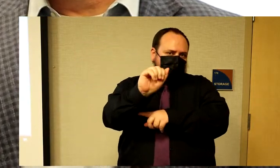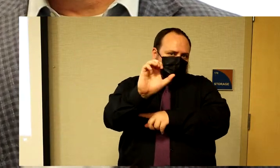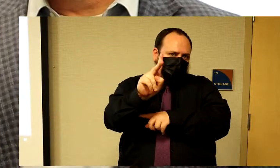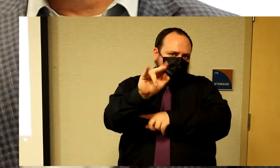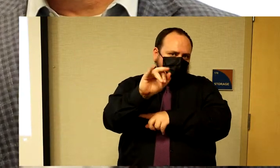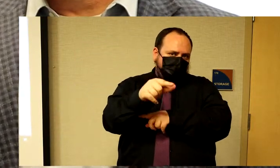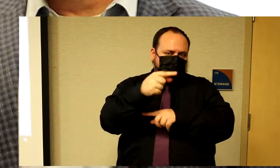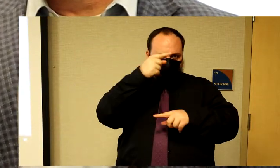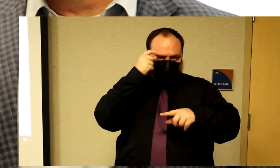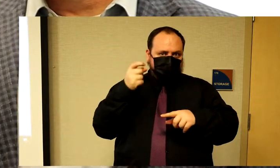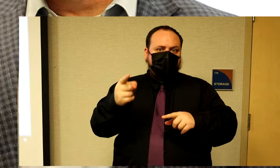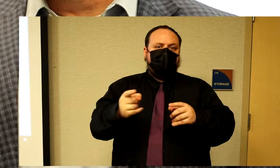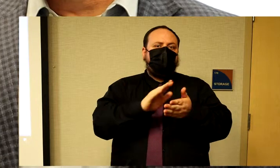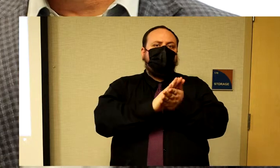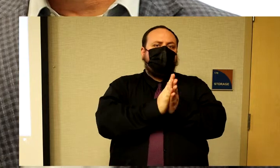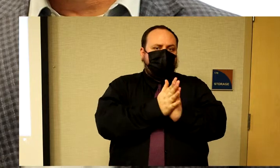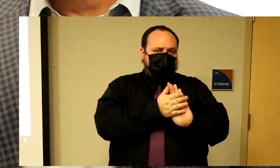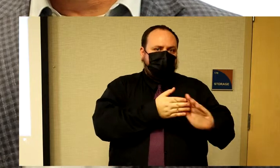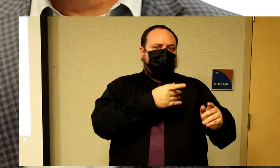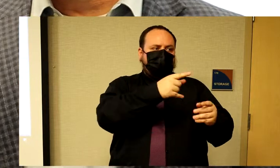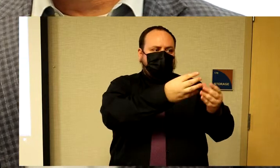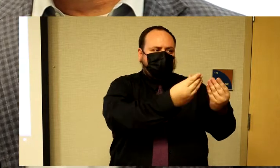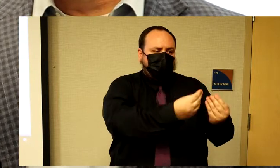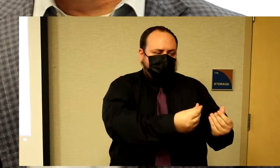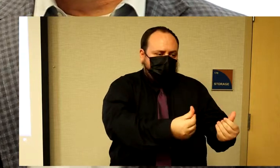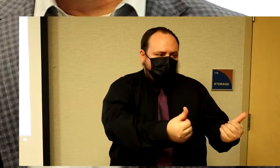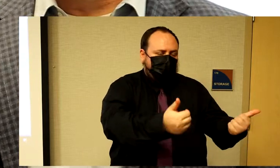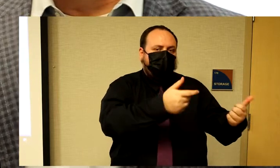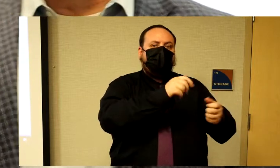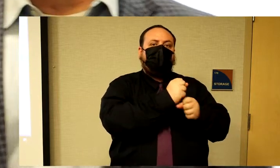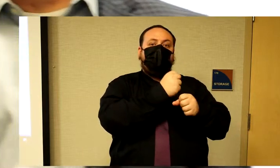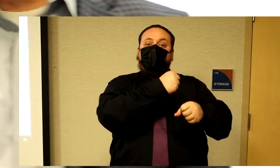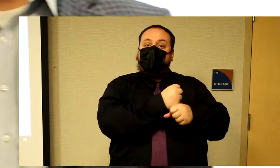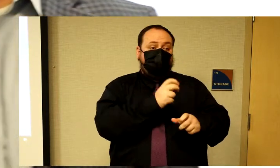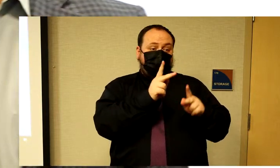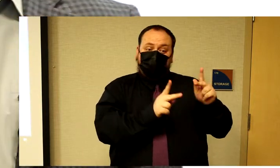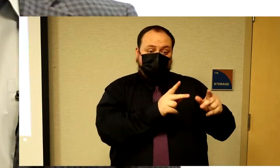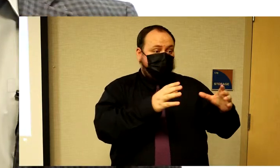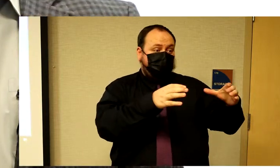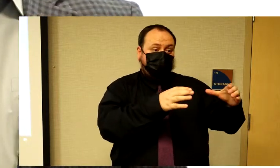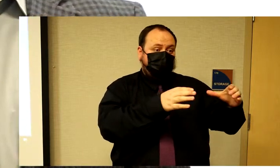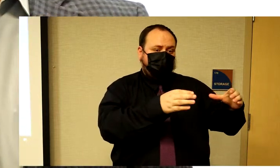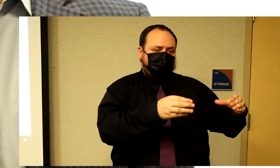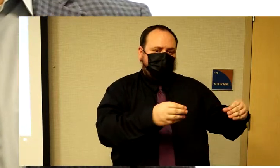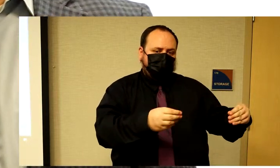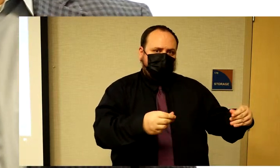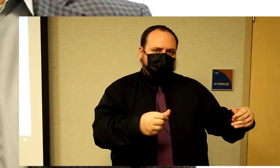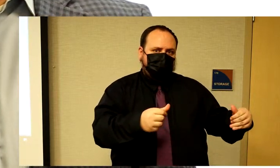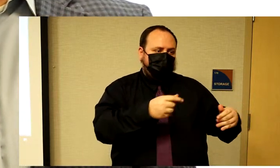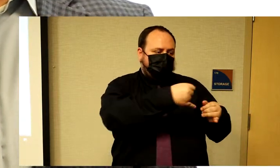point where they're ineffective. The word is effective.